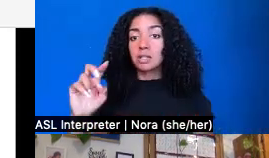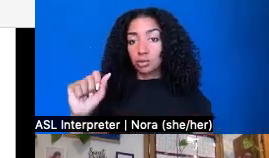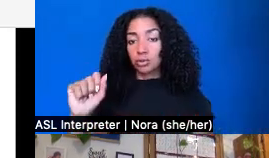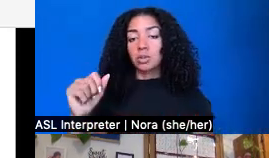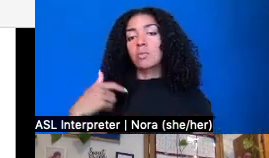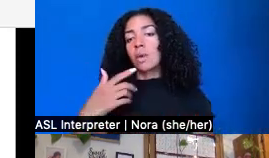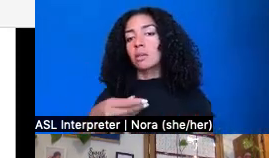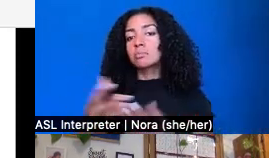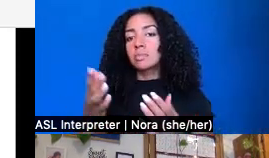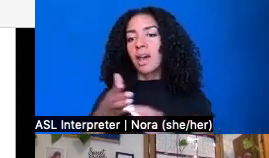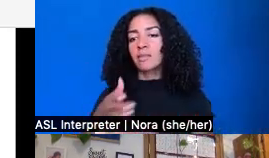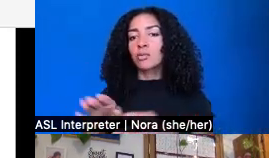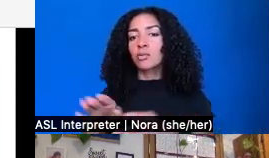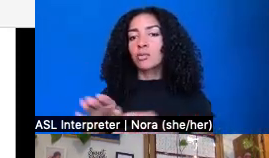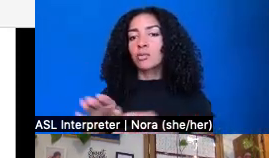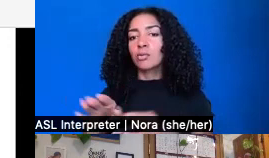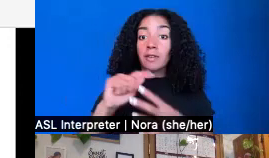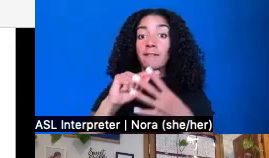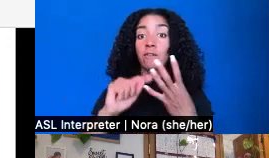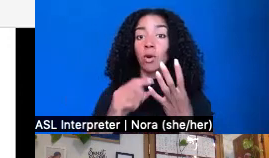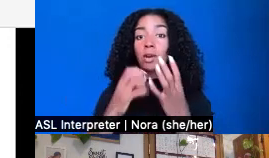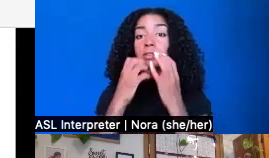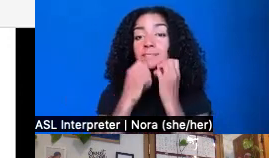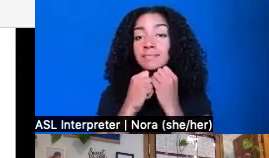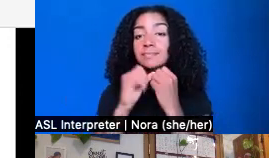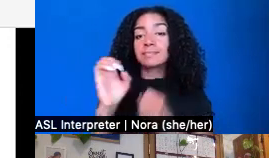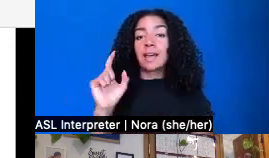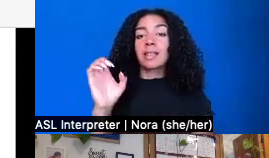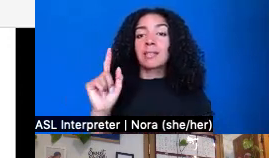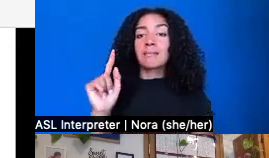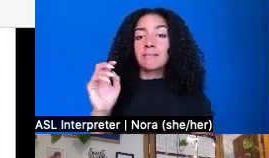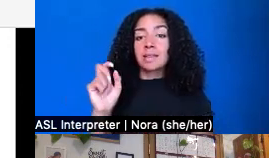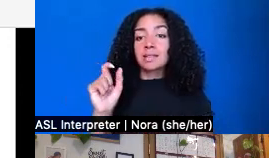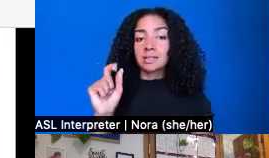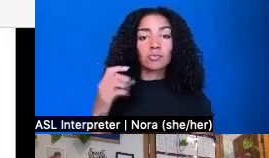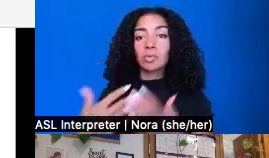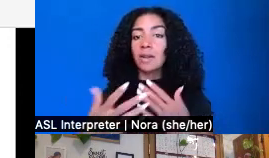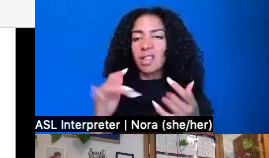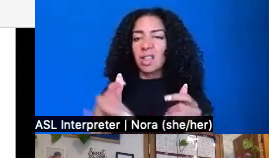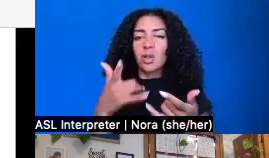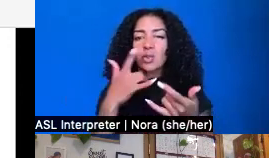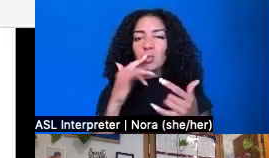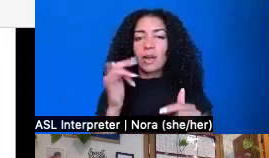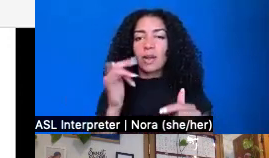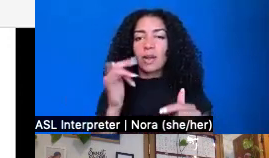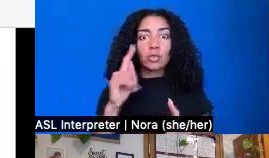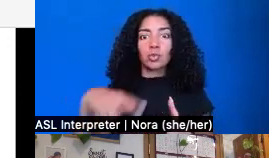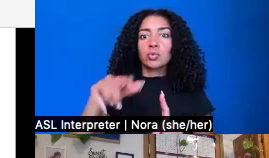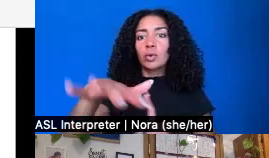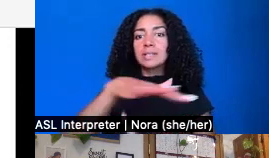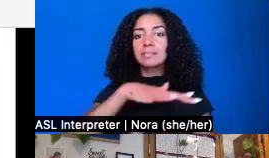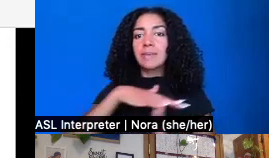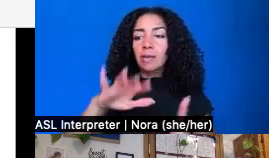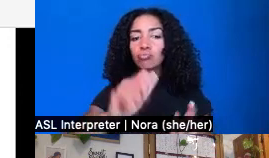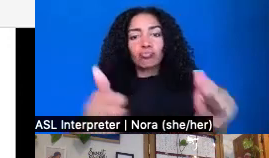So yeah, our 4 sacred elements, whatever that looks like, to have that near you will be helpful. We're going to be talking about some pretty intense